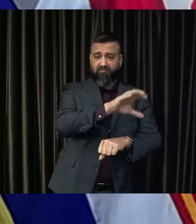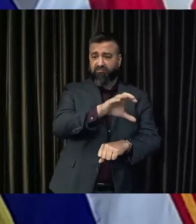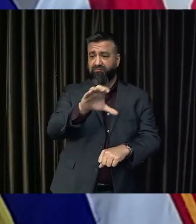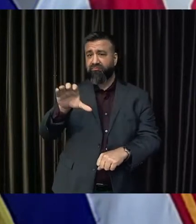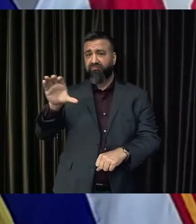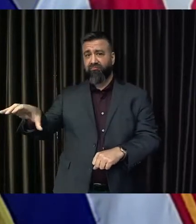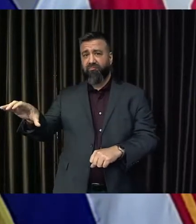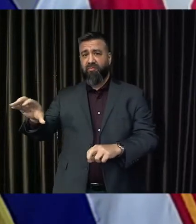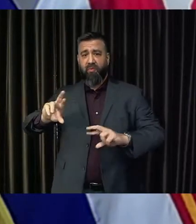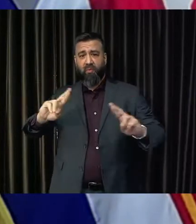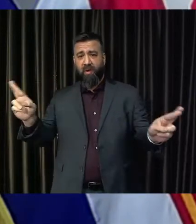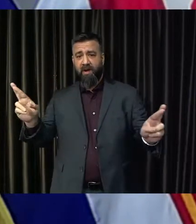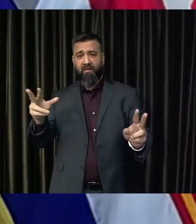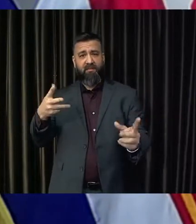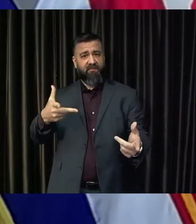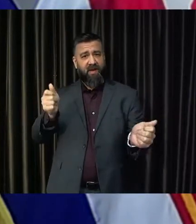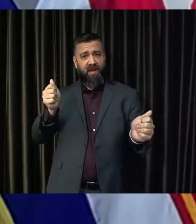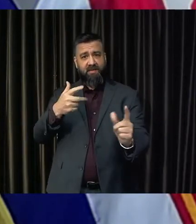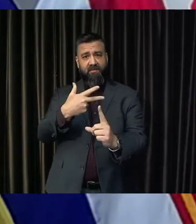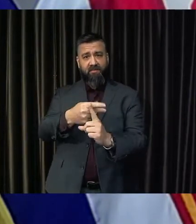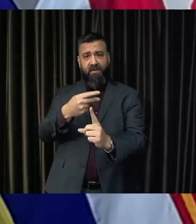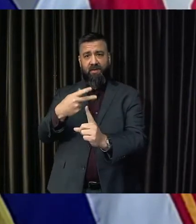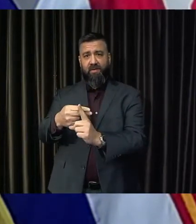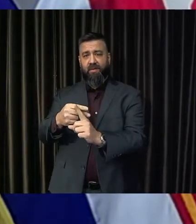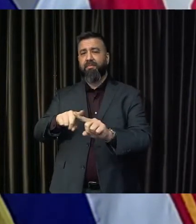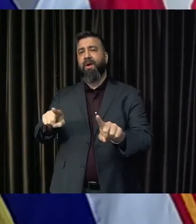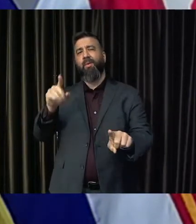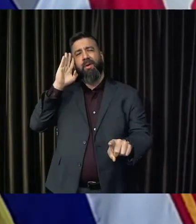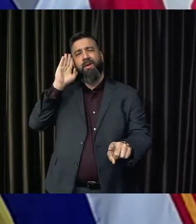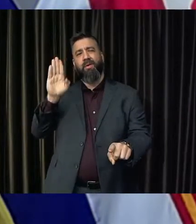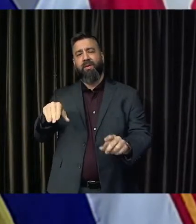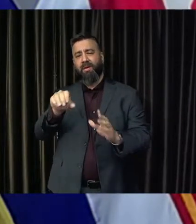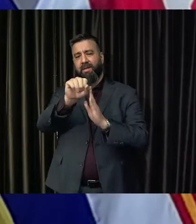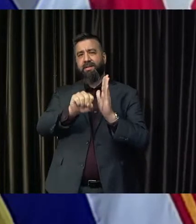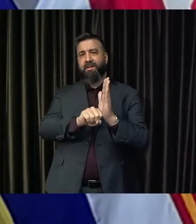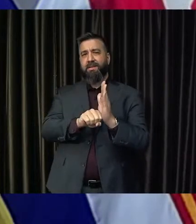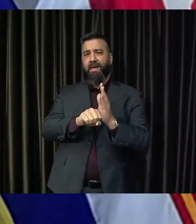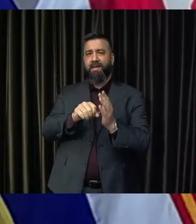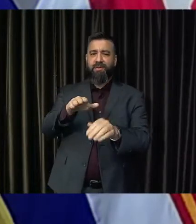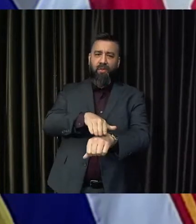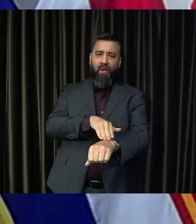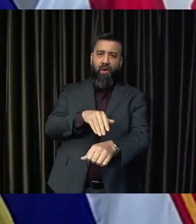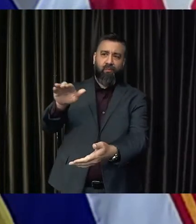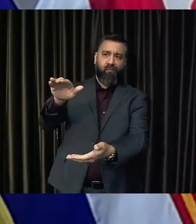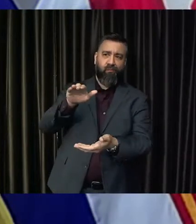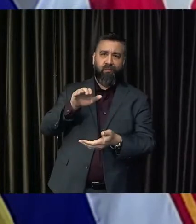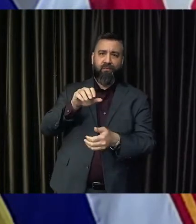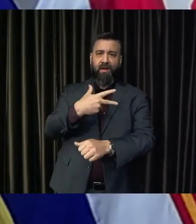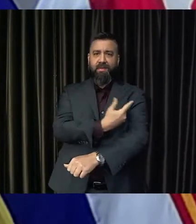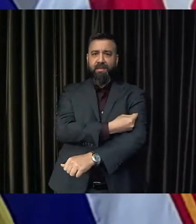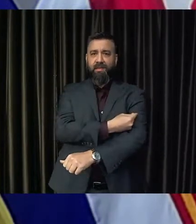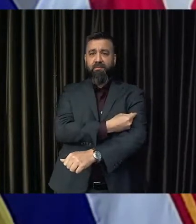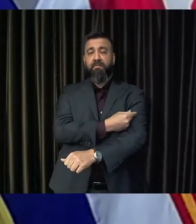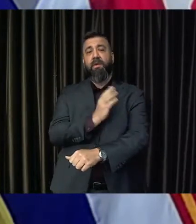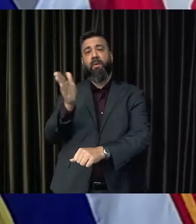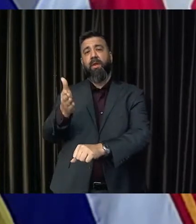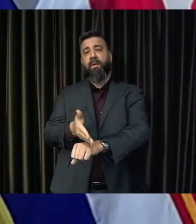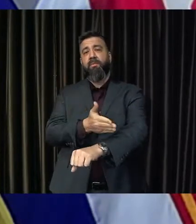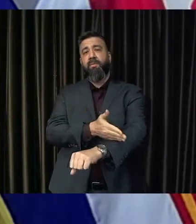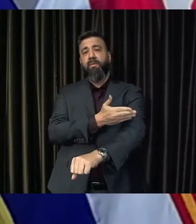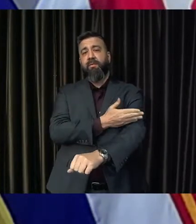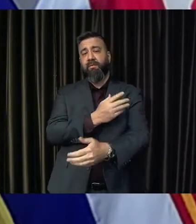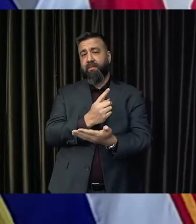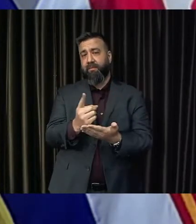knowing that the initial slow rollout of vaccine availability would eventually improve, and it has each week. The